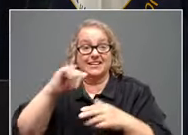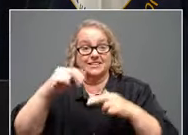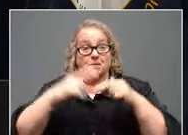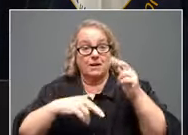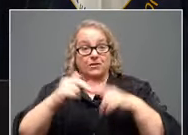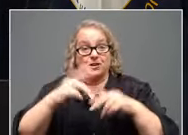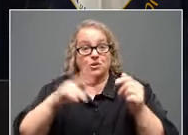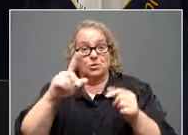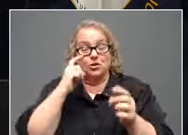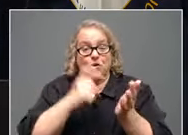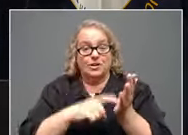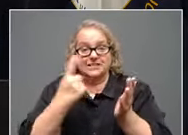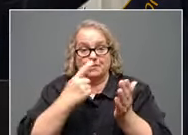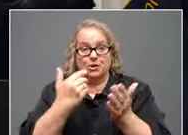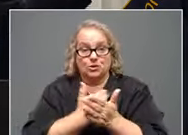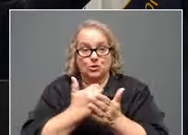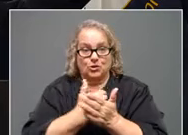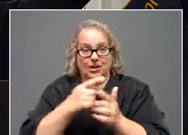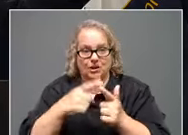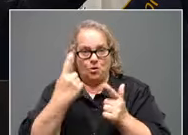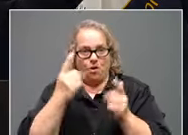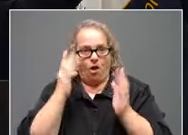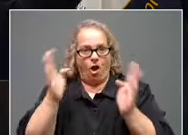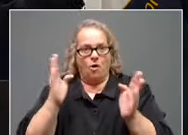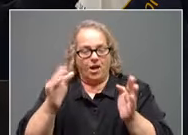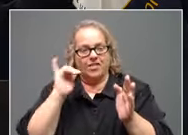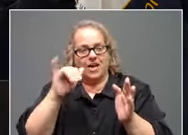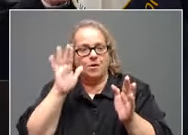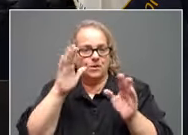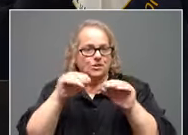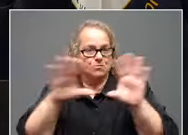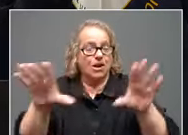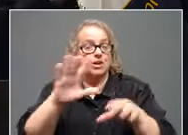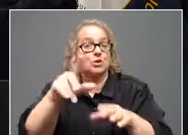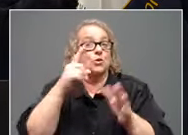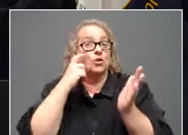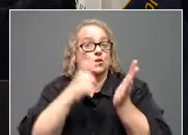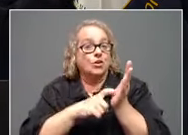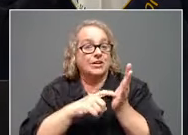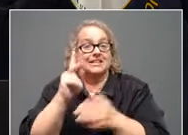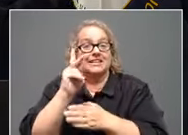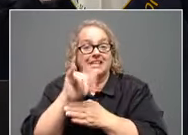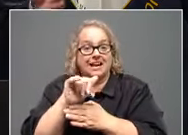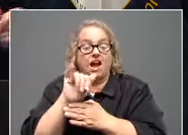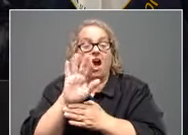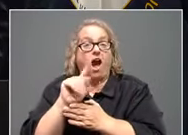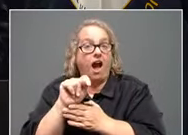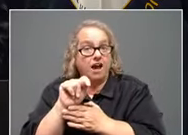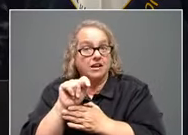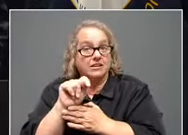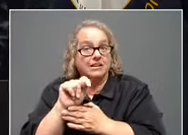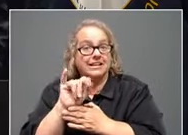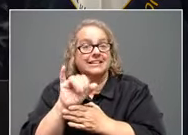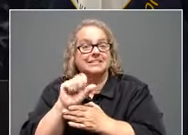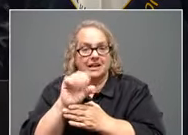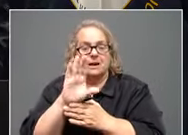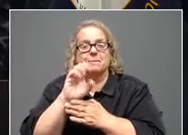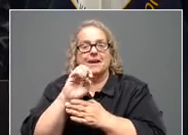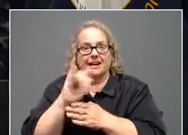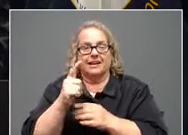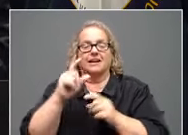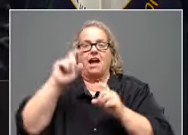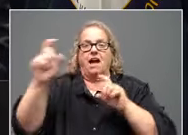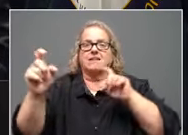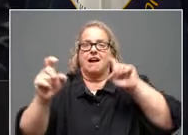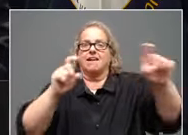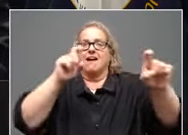something new, at least in one hallway that's going to spread out. You will notice Kentucky art is being hung in our